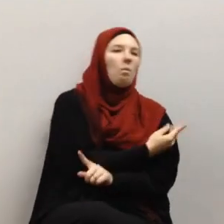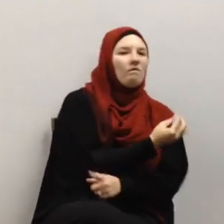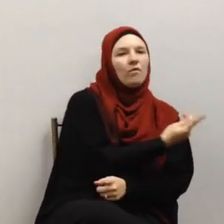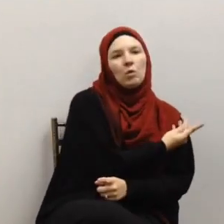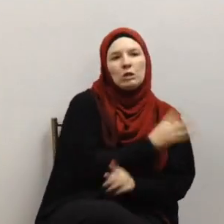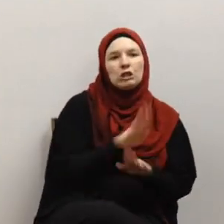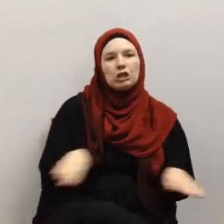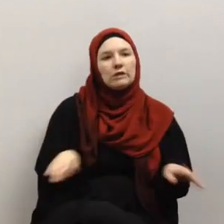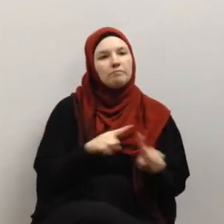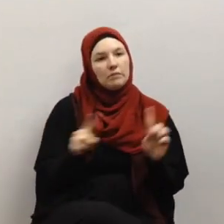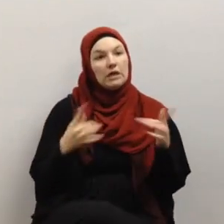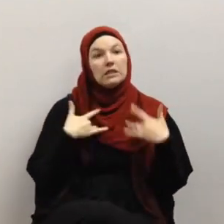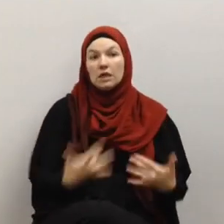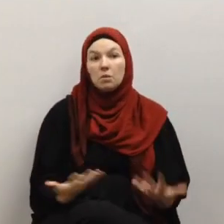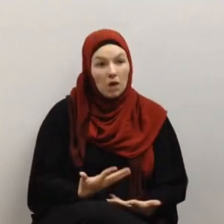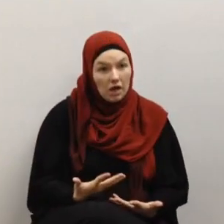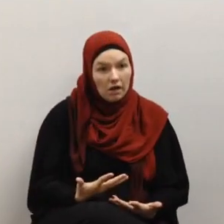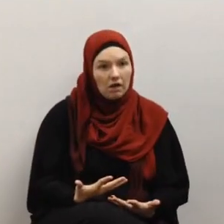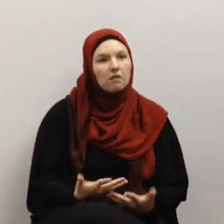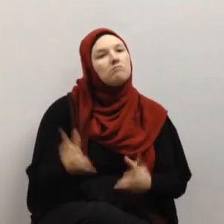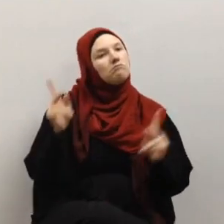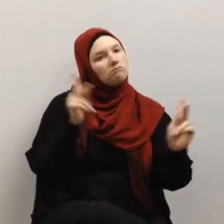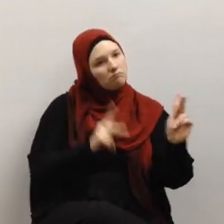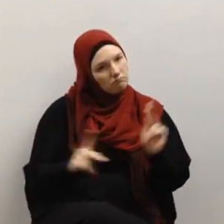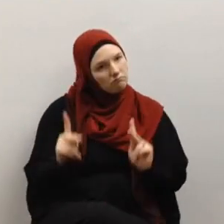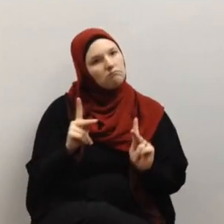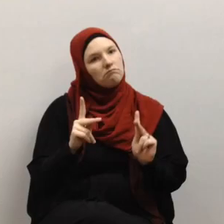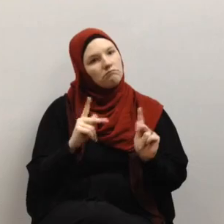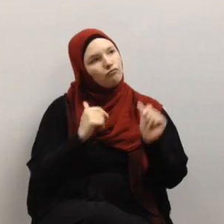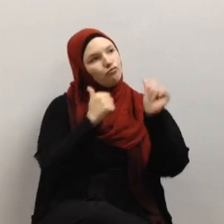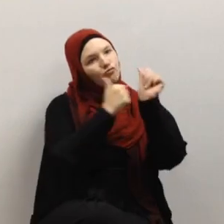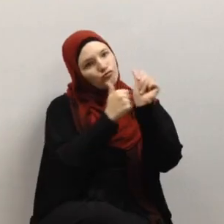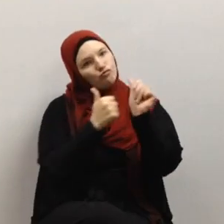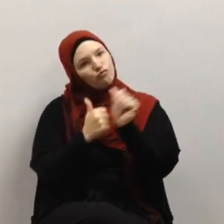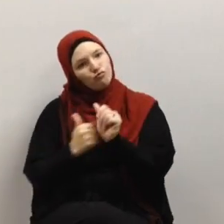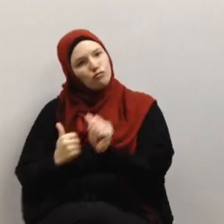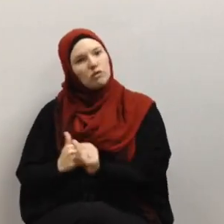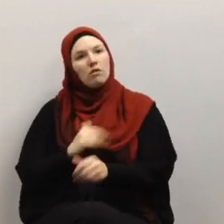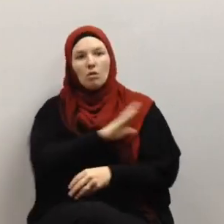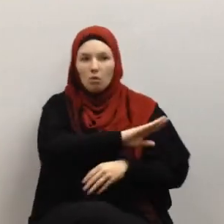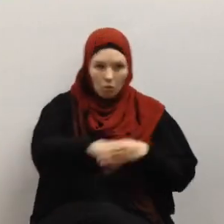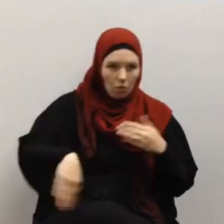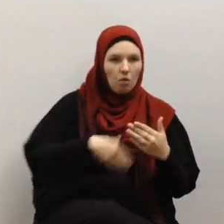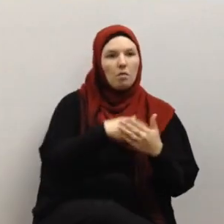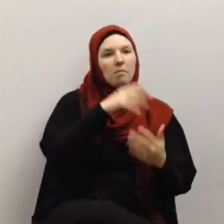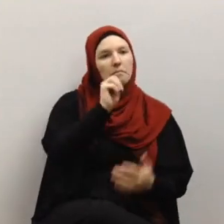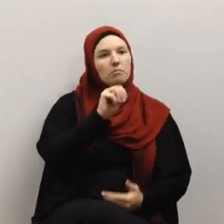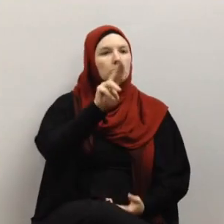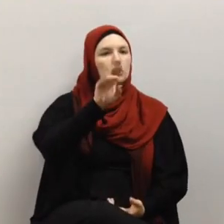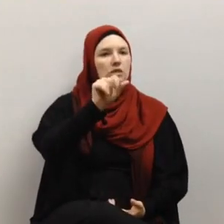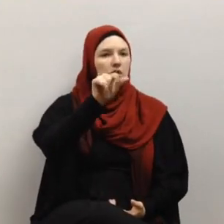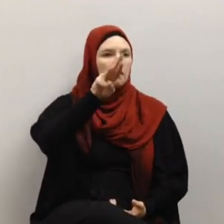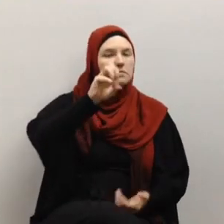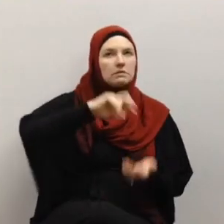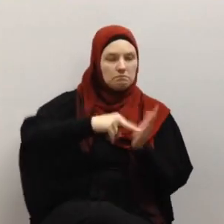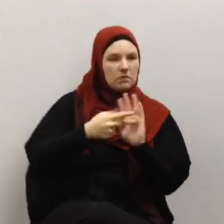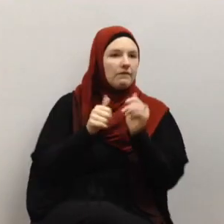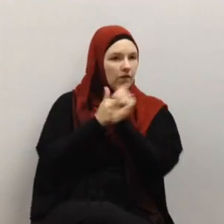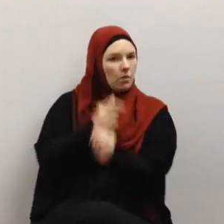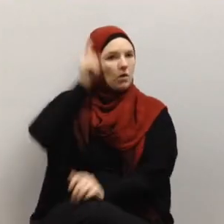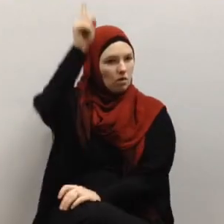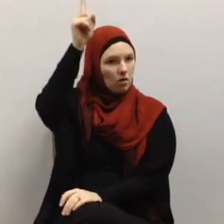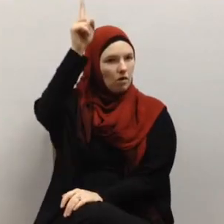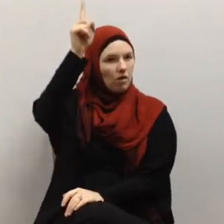But the trend was that people were, as a whole, Muslims in the beginning. Then